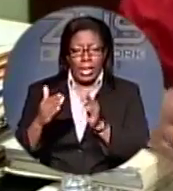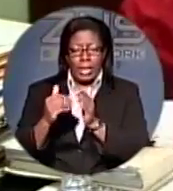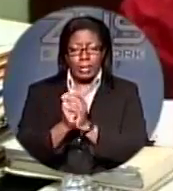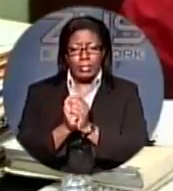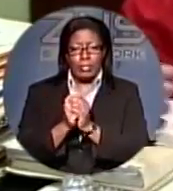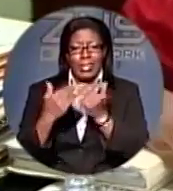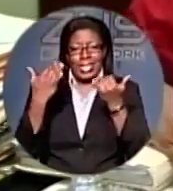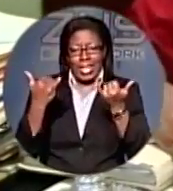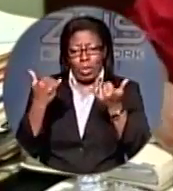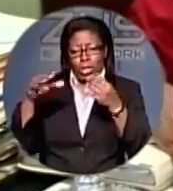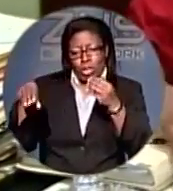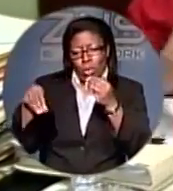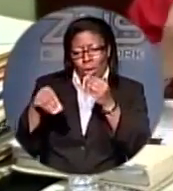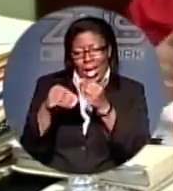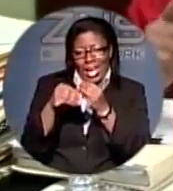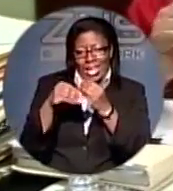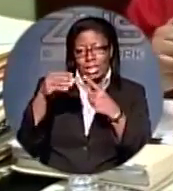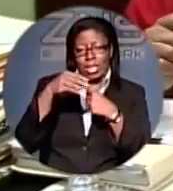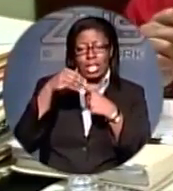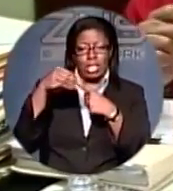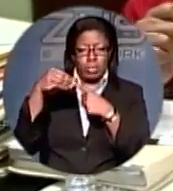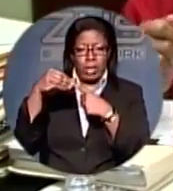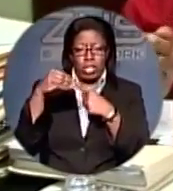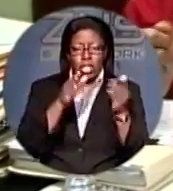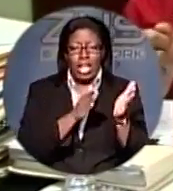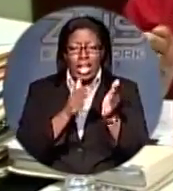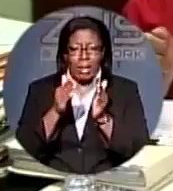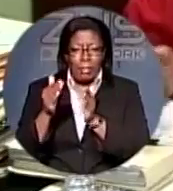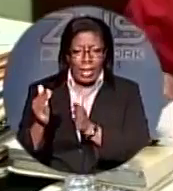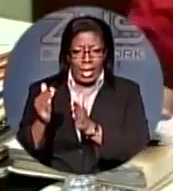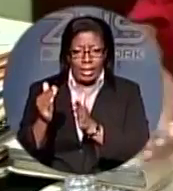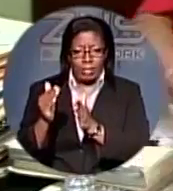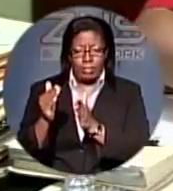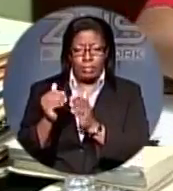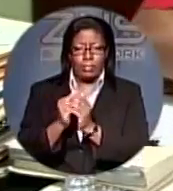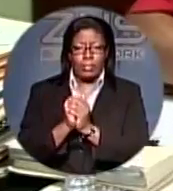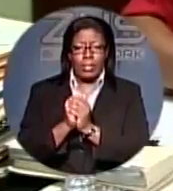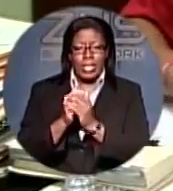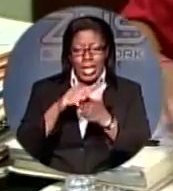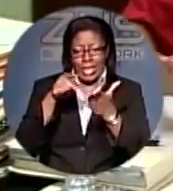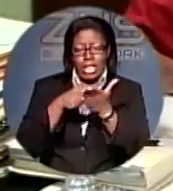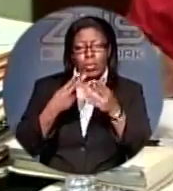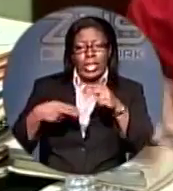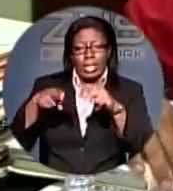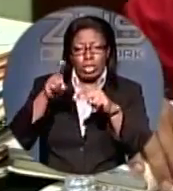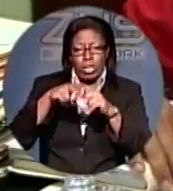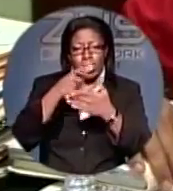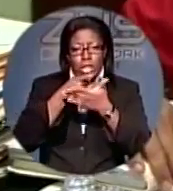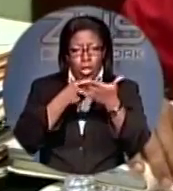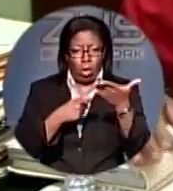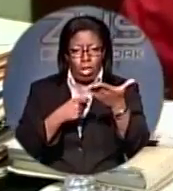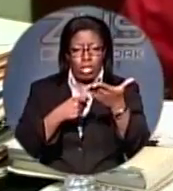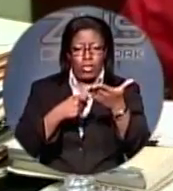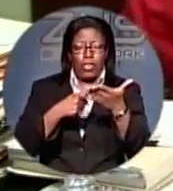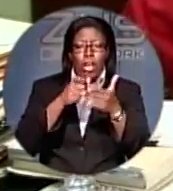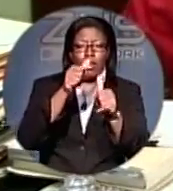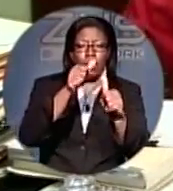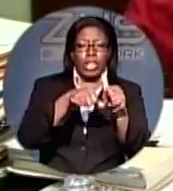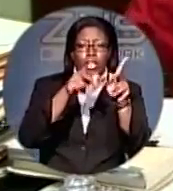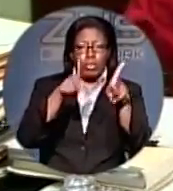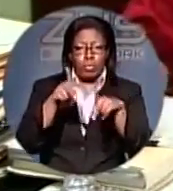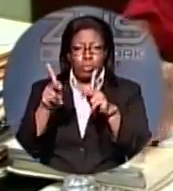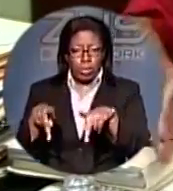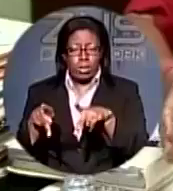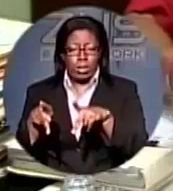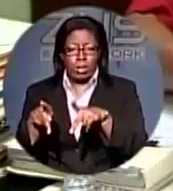assessment. It's a tax. It is going to increase the cost of home ownership for everybody. But they don't say that. What they're basically trying to